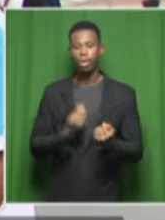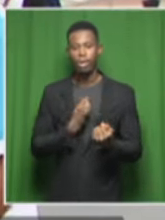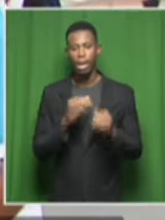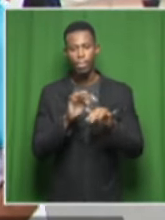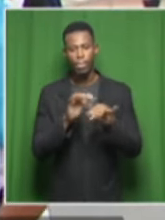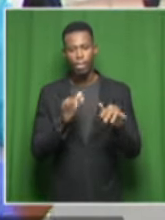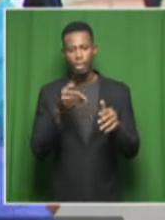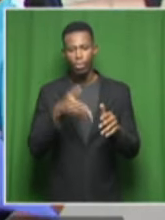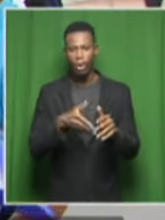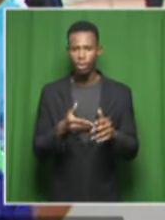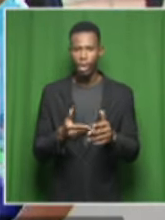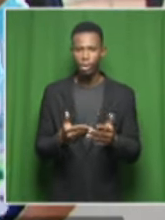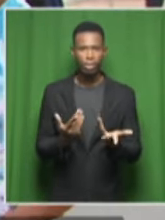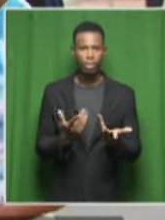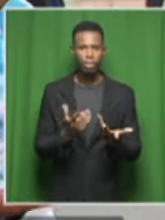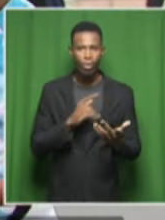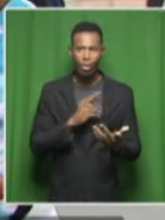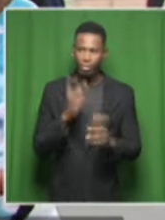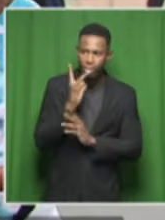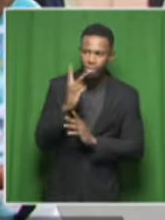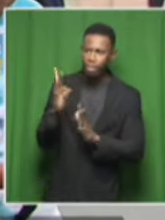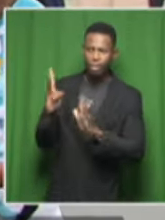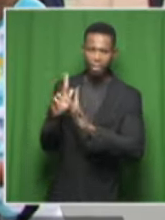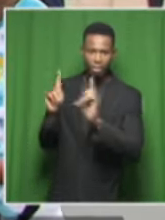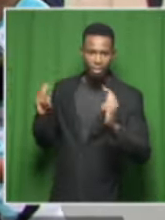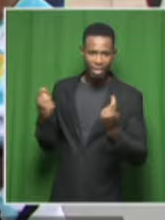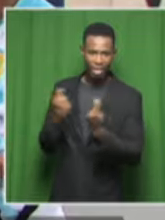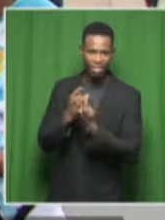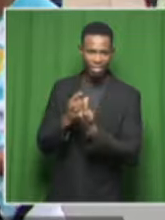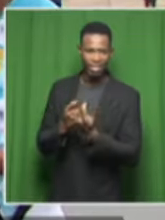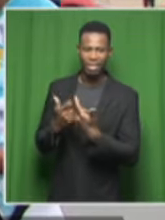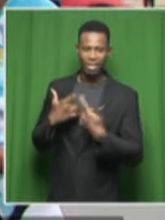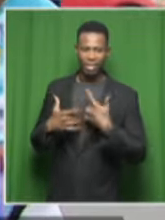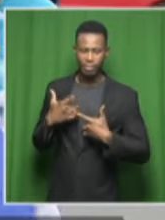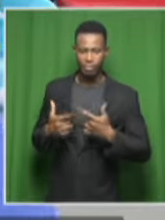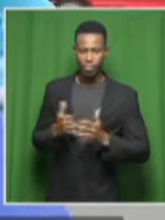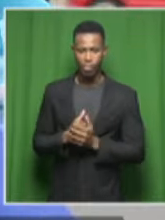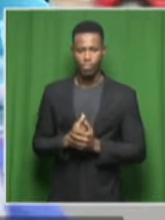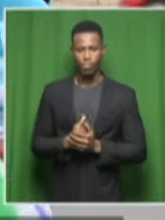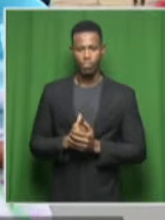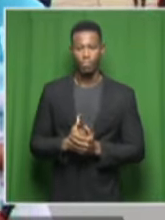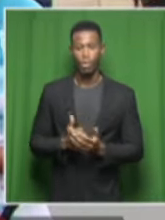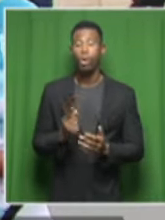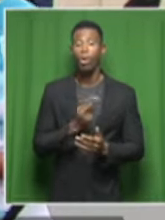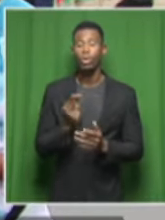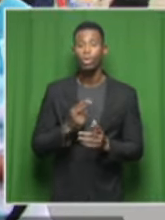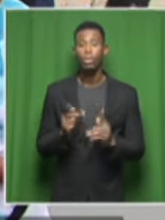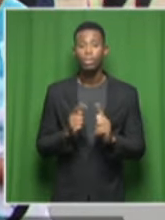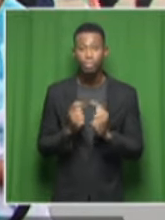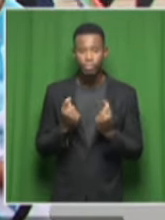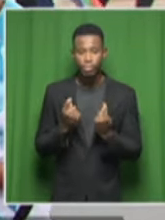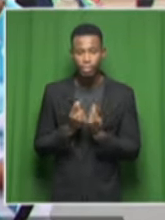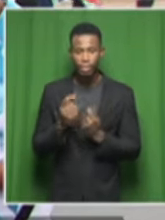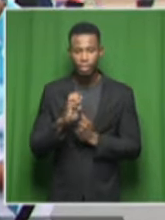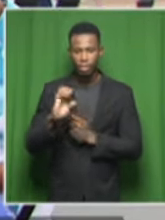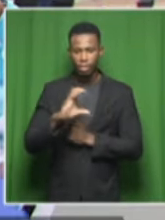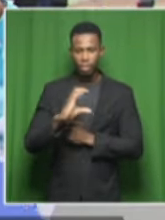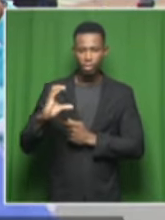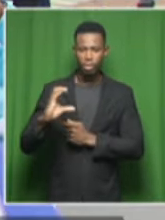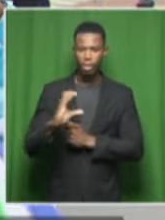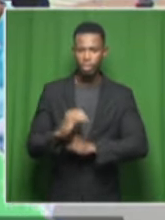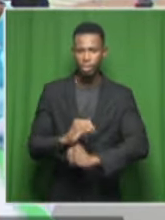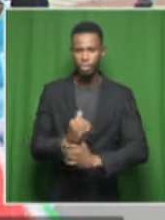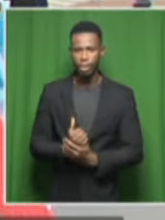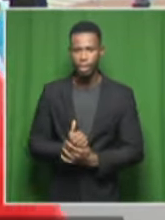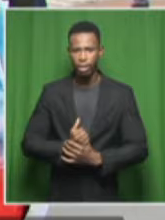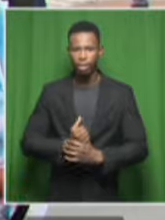see a visual presentation of what is possible. The young people here were here at the airport. The border team was here. And you know that obviously Eastern Cape is the brooding